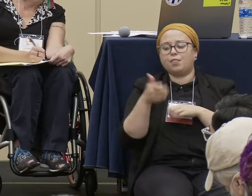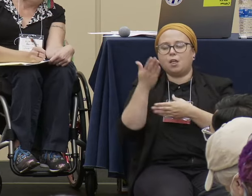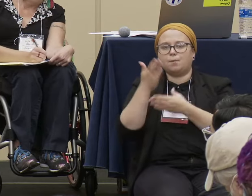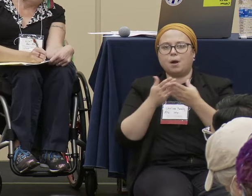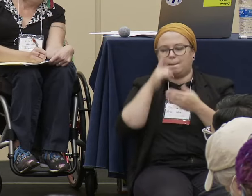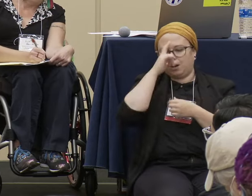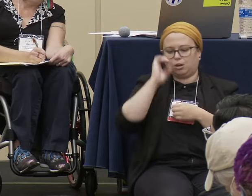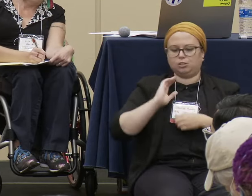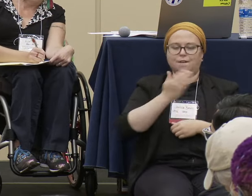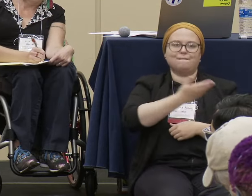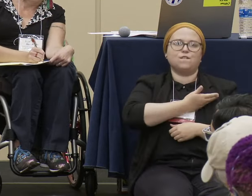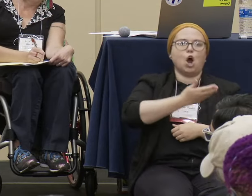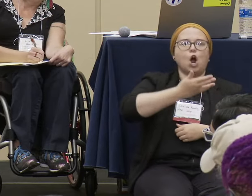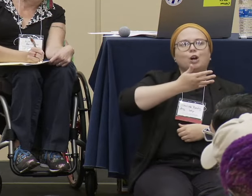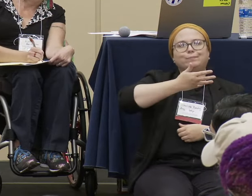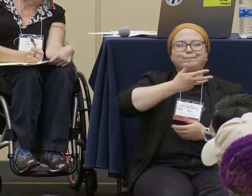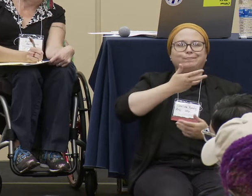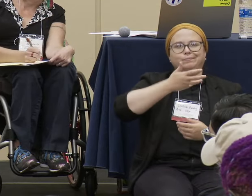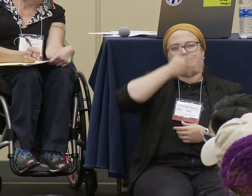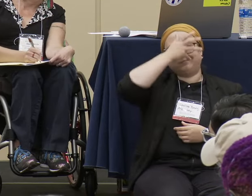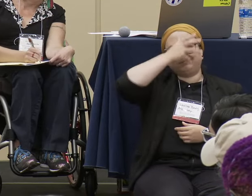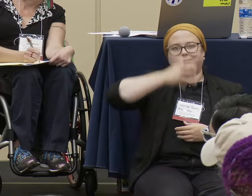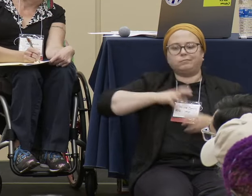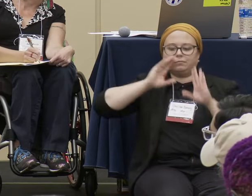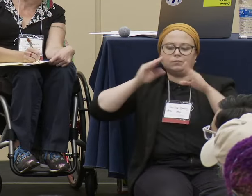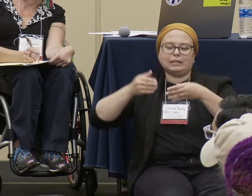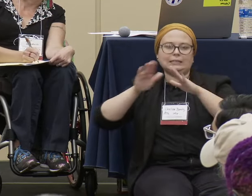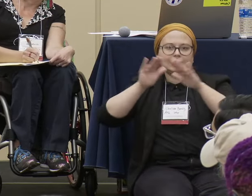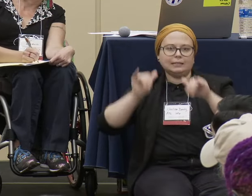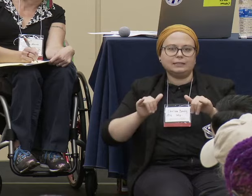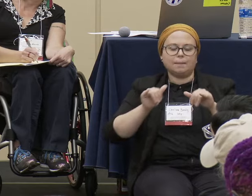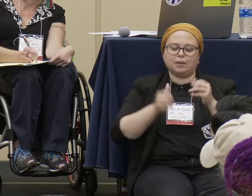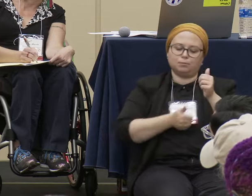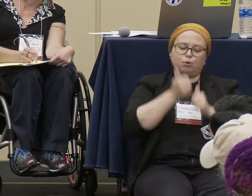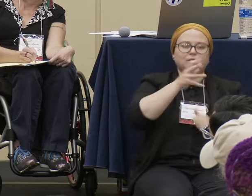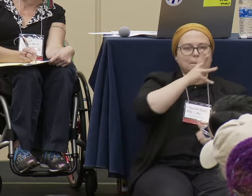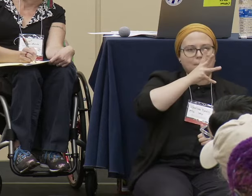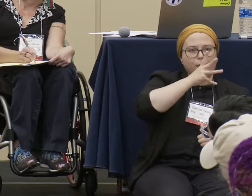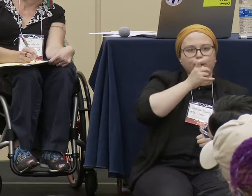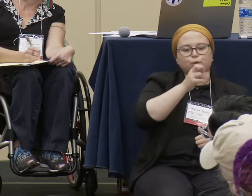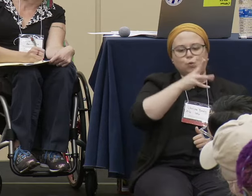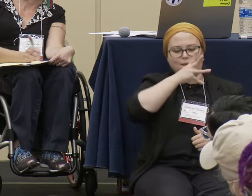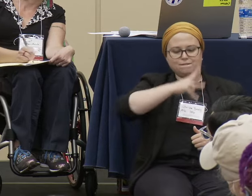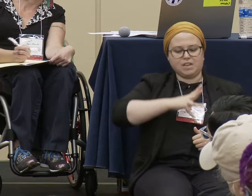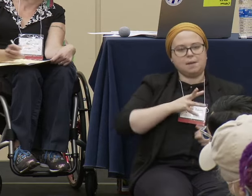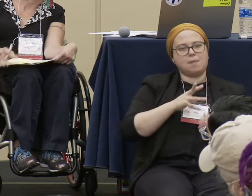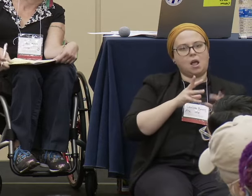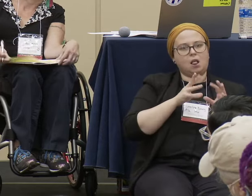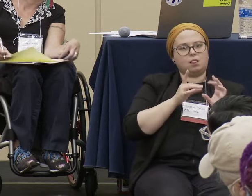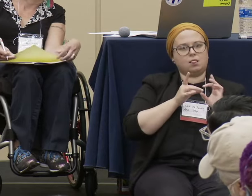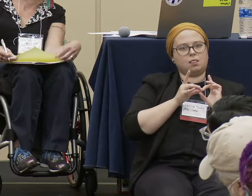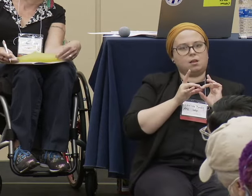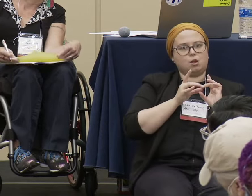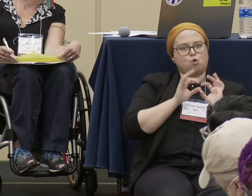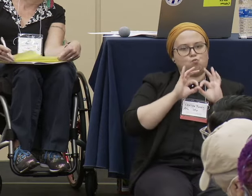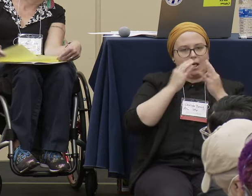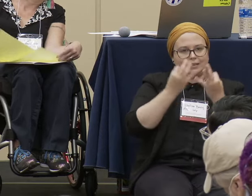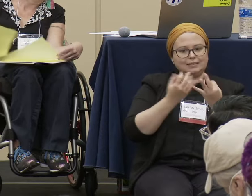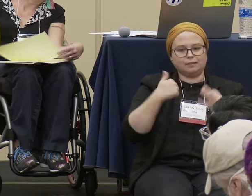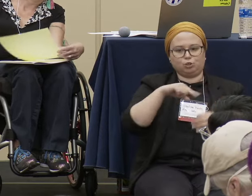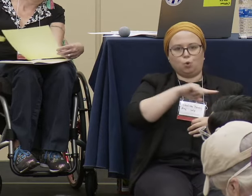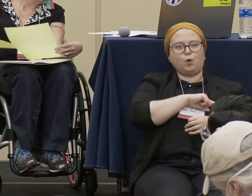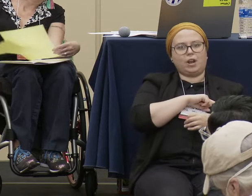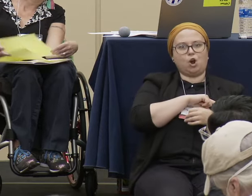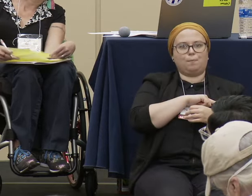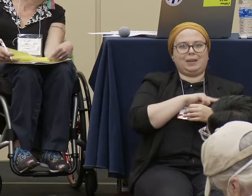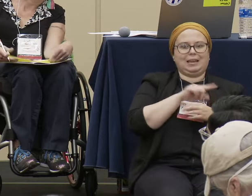it is mostly mothers doing this care work, or female or feminized relatives. and we are being disabled by our care work.